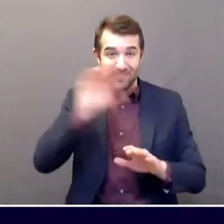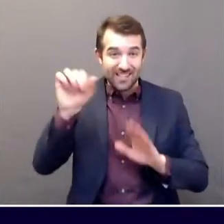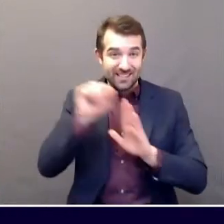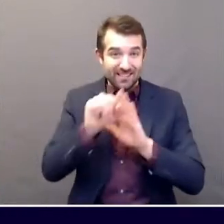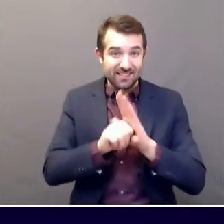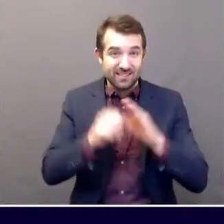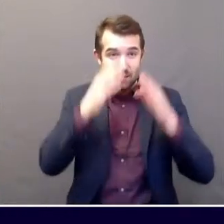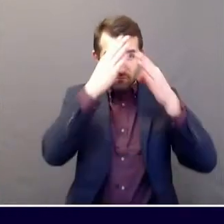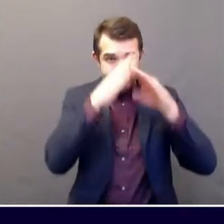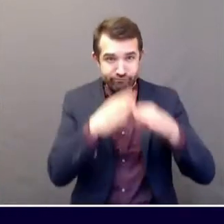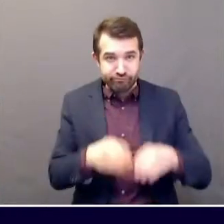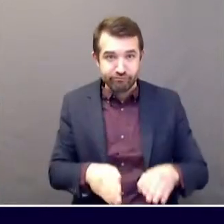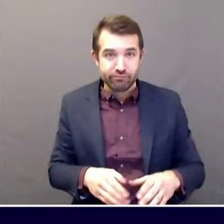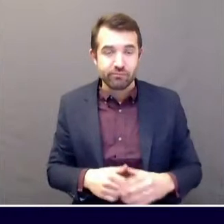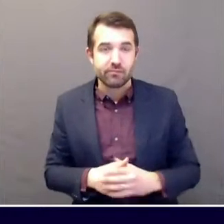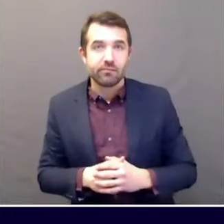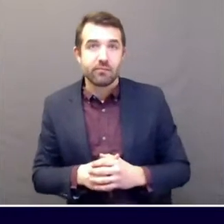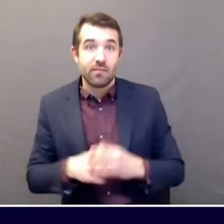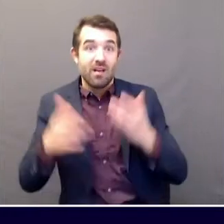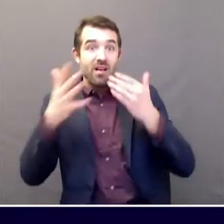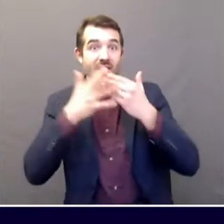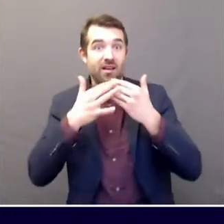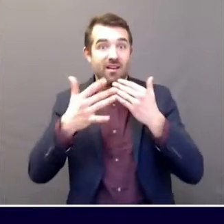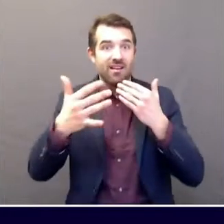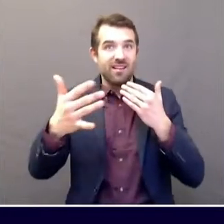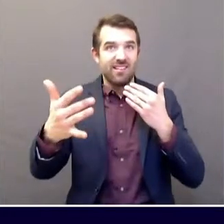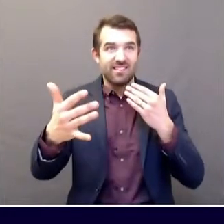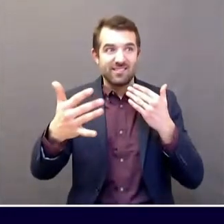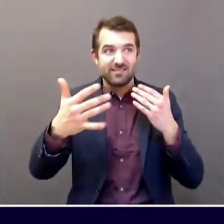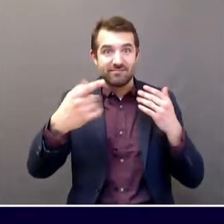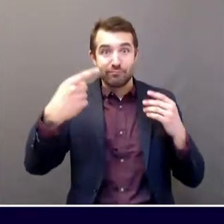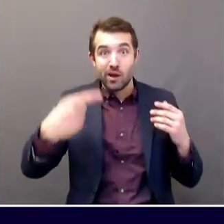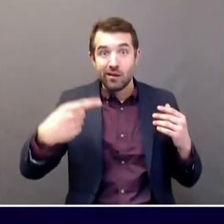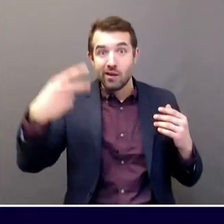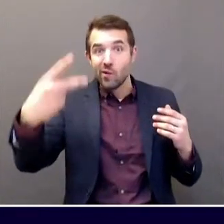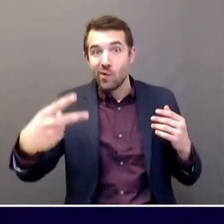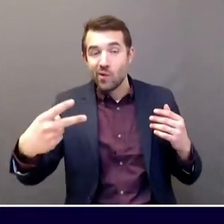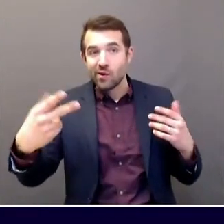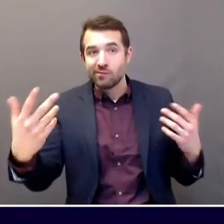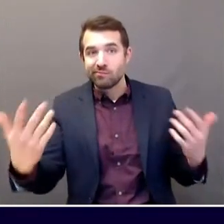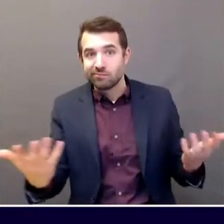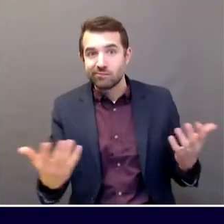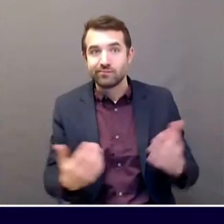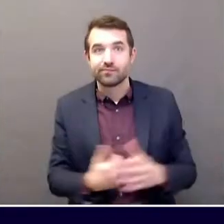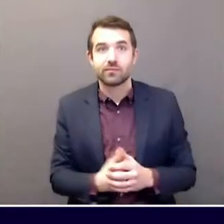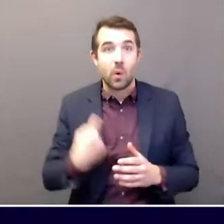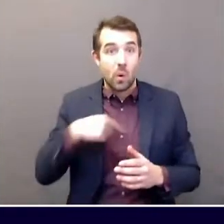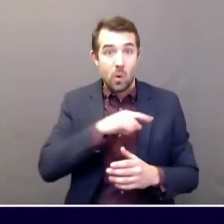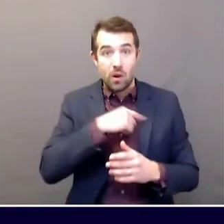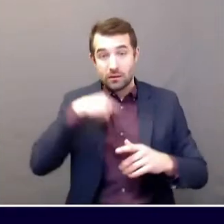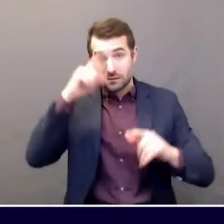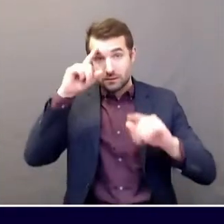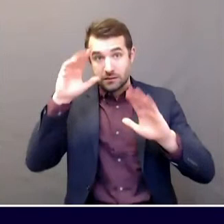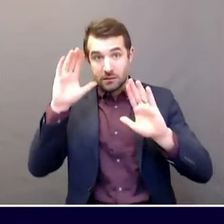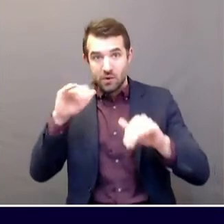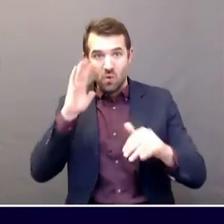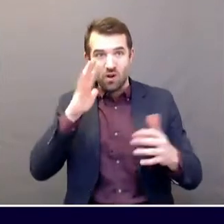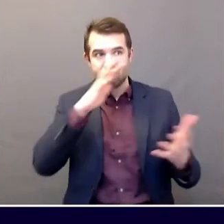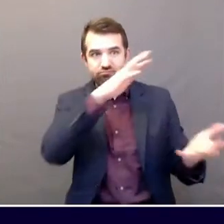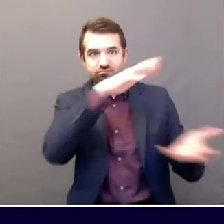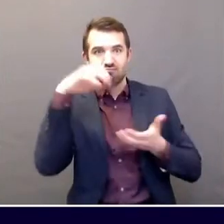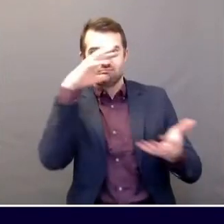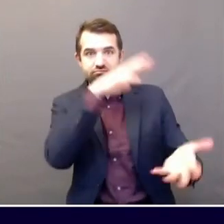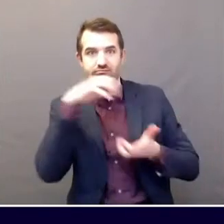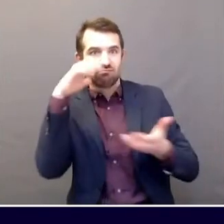welcome that news. We expect to get our pro rata share as it's produced. So I wish we could all be